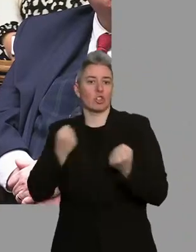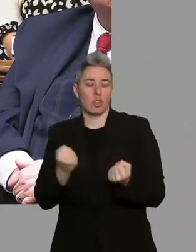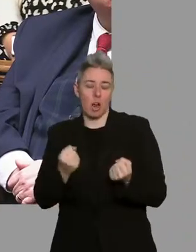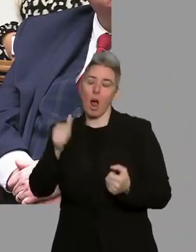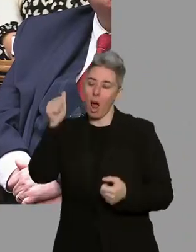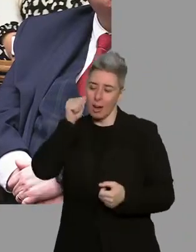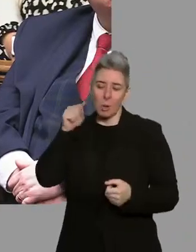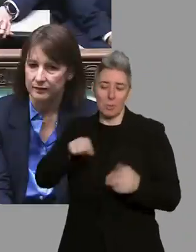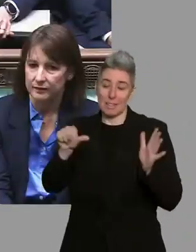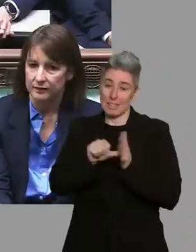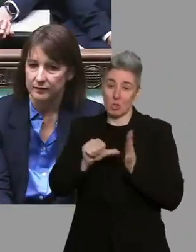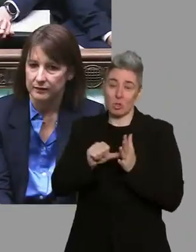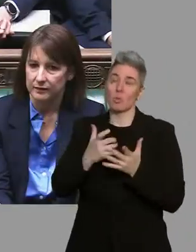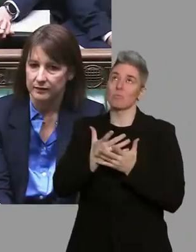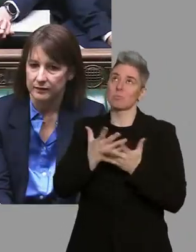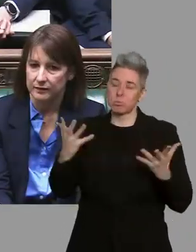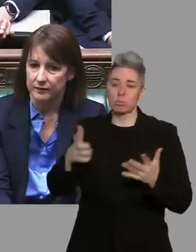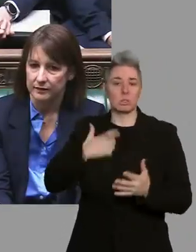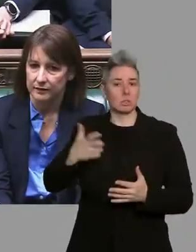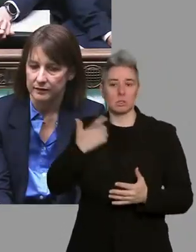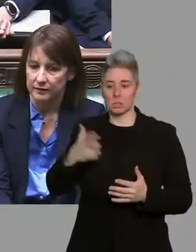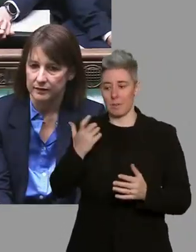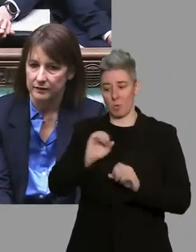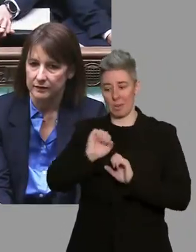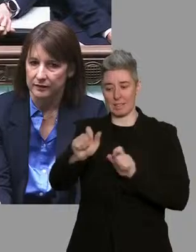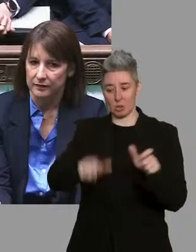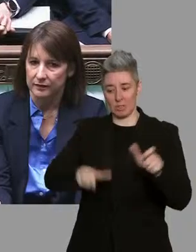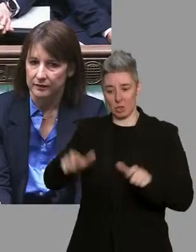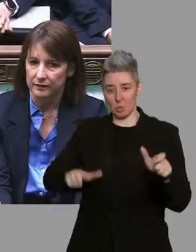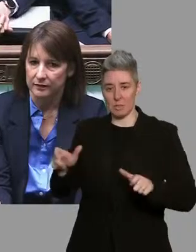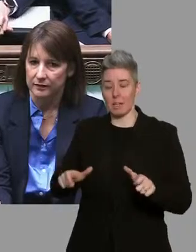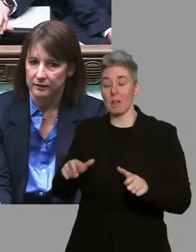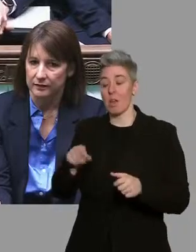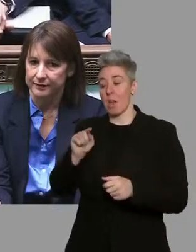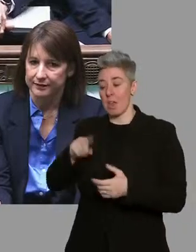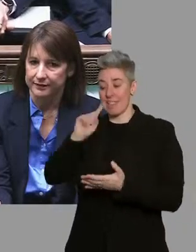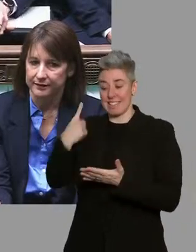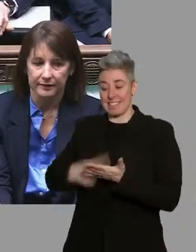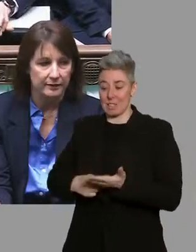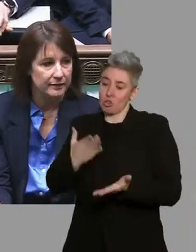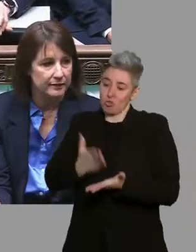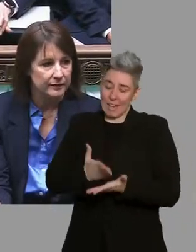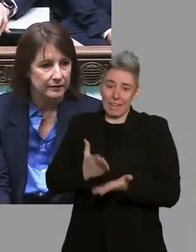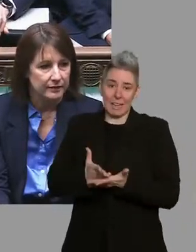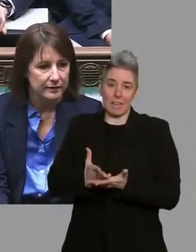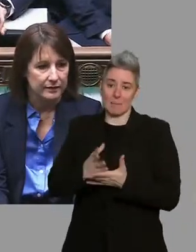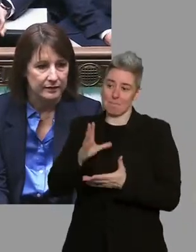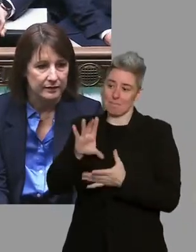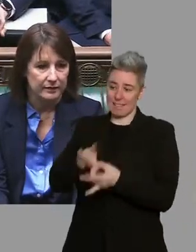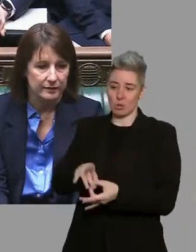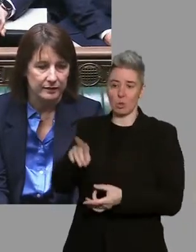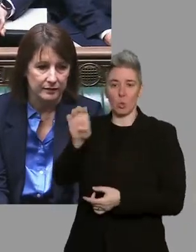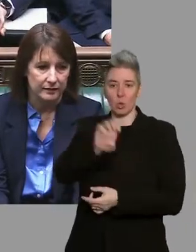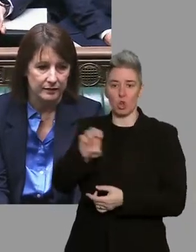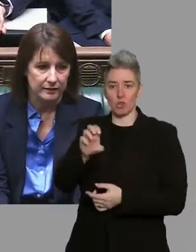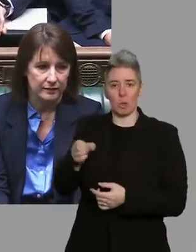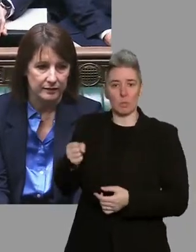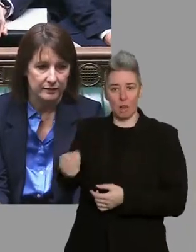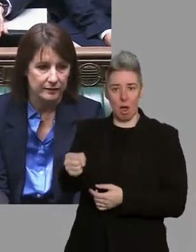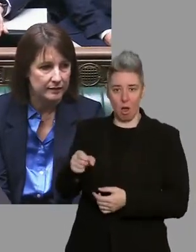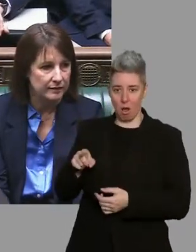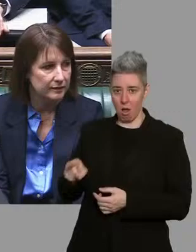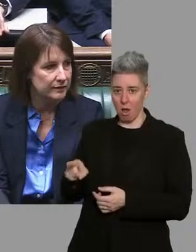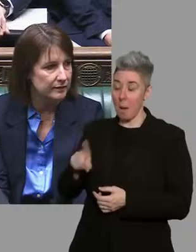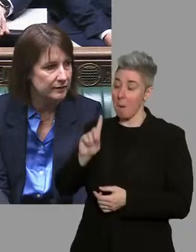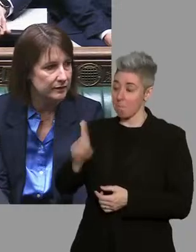decision in question, Mr Speaker, is ultimately for Eurostar, but we are keen to see international services reinstated to Ashford as soon as